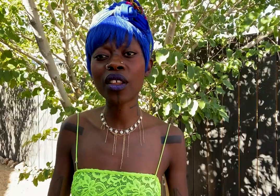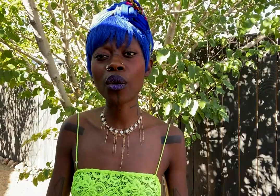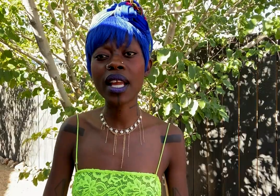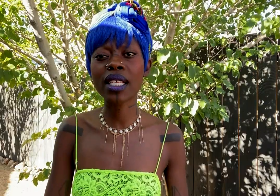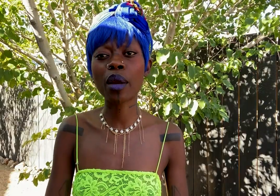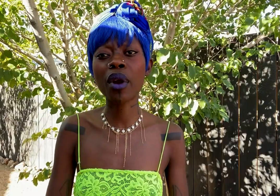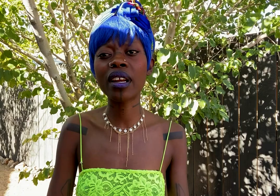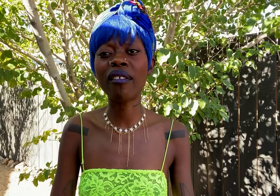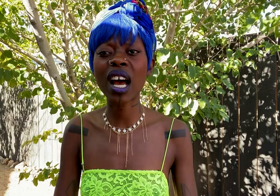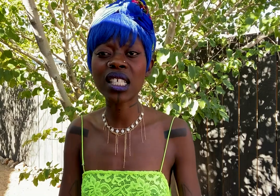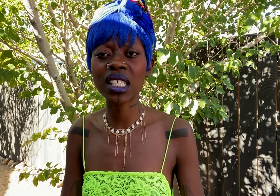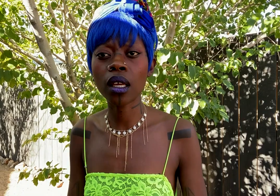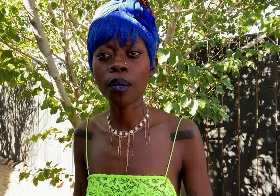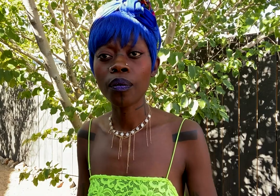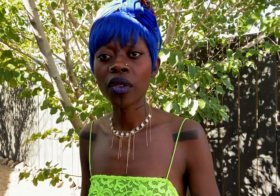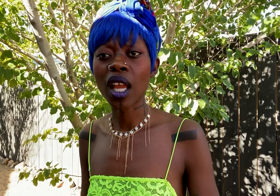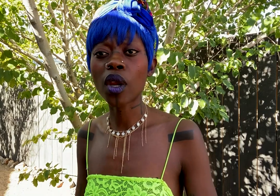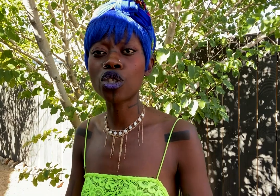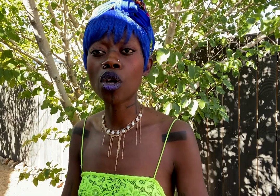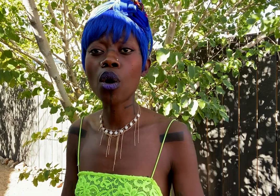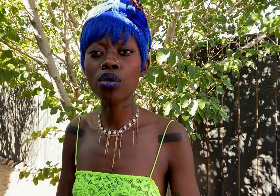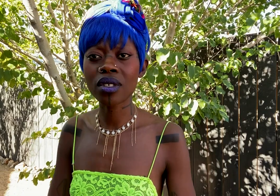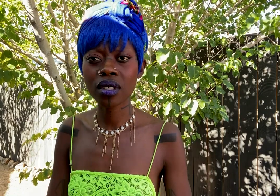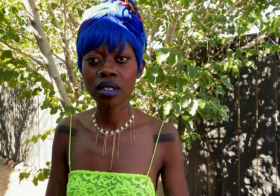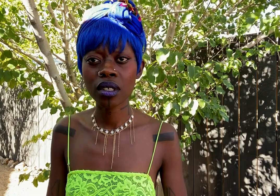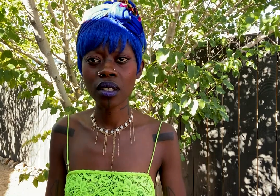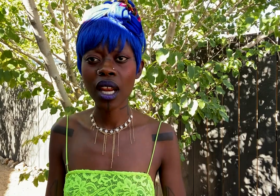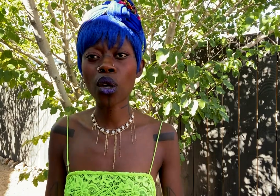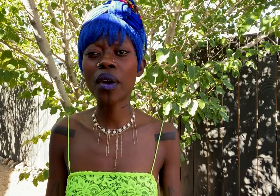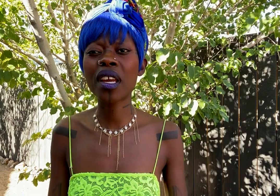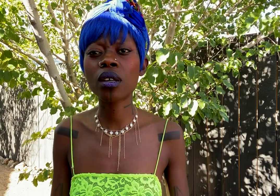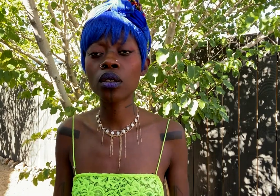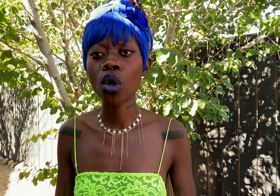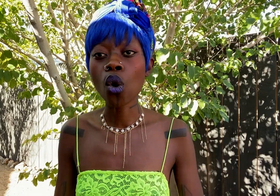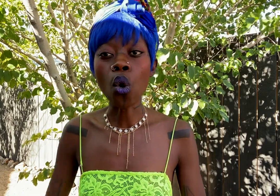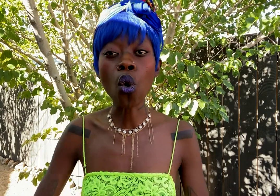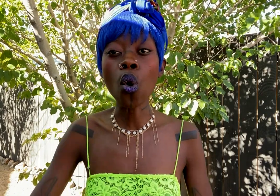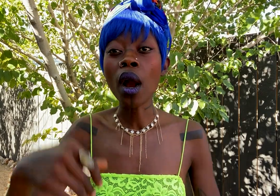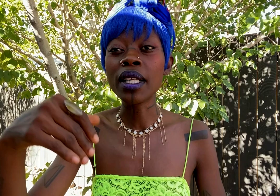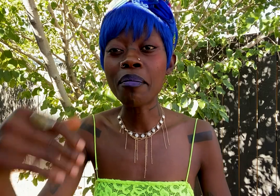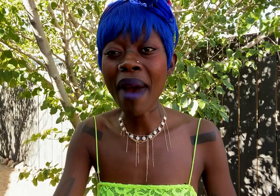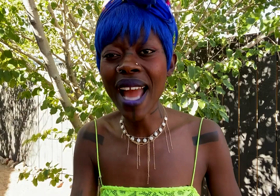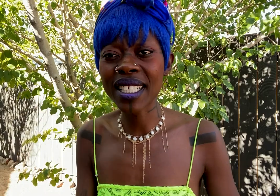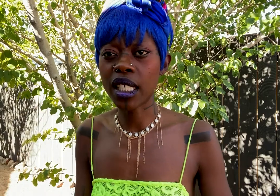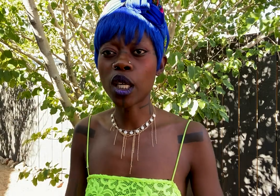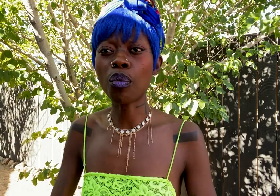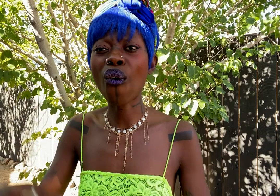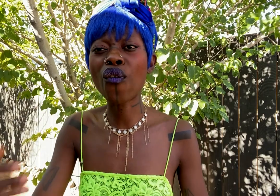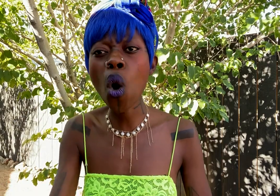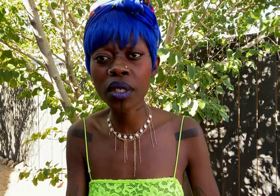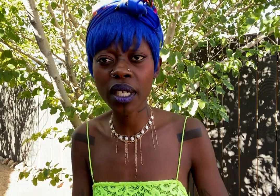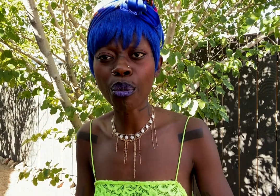many other greats like Brenda Fassie, like Grace Jones, like Lauryn Hill, who demanded